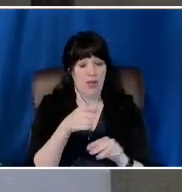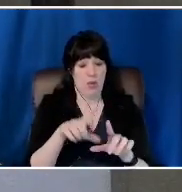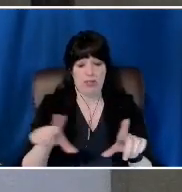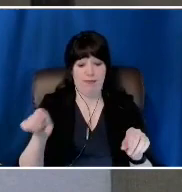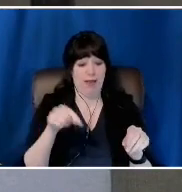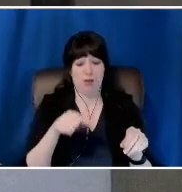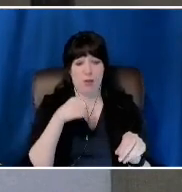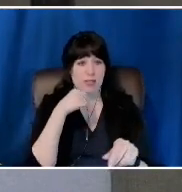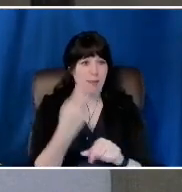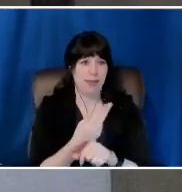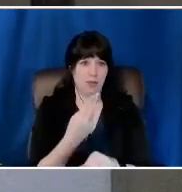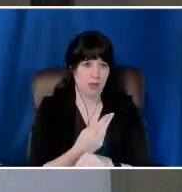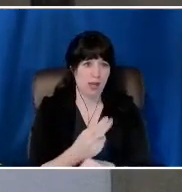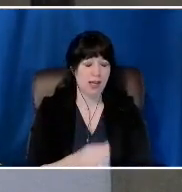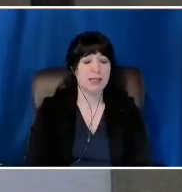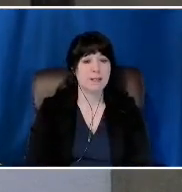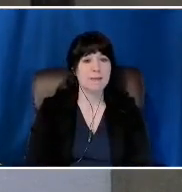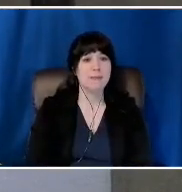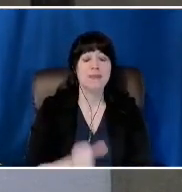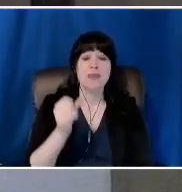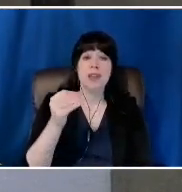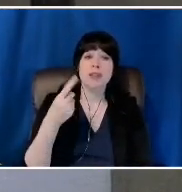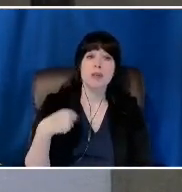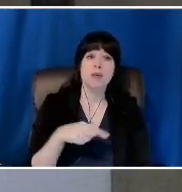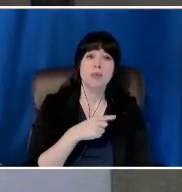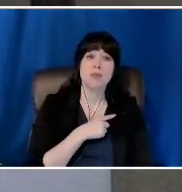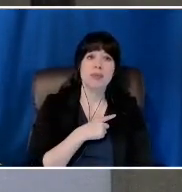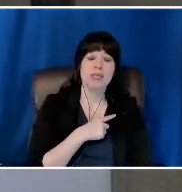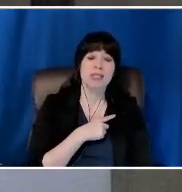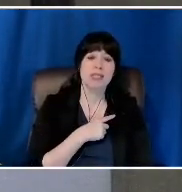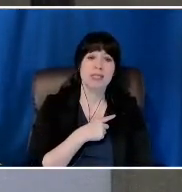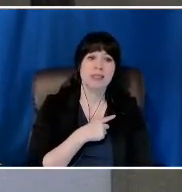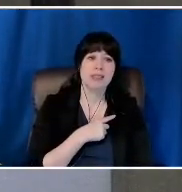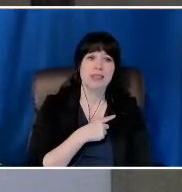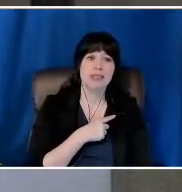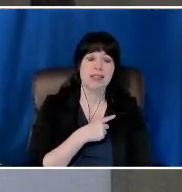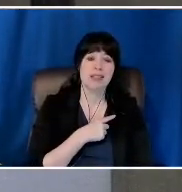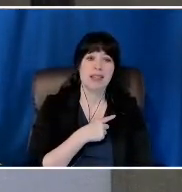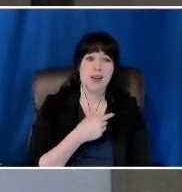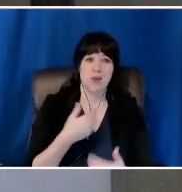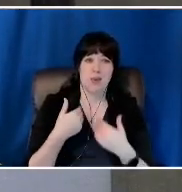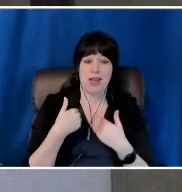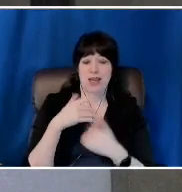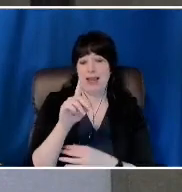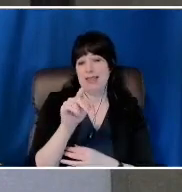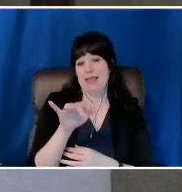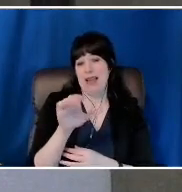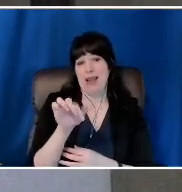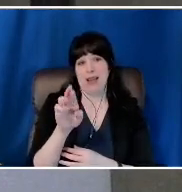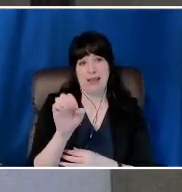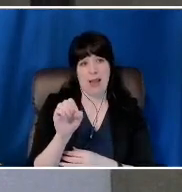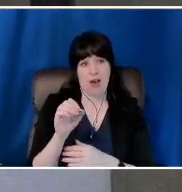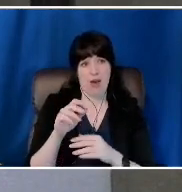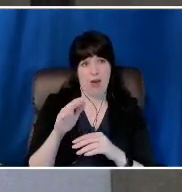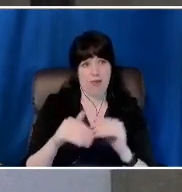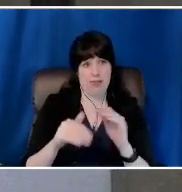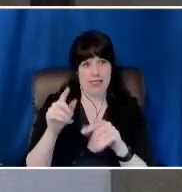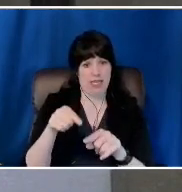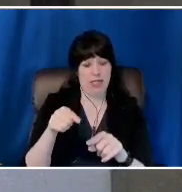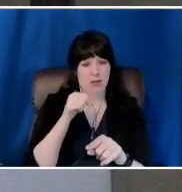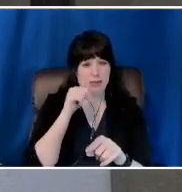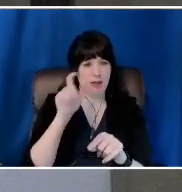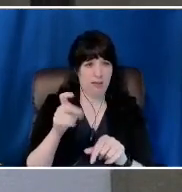getting utilized. So we took a daycare facility that was underutilized and not